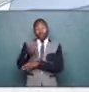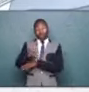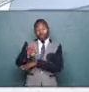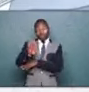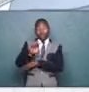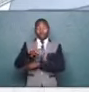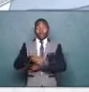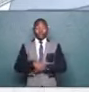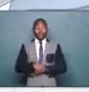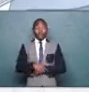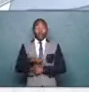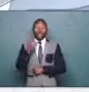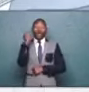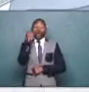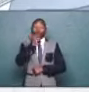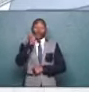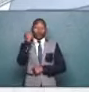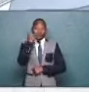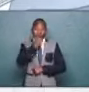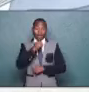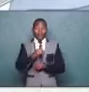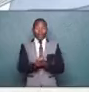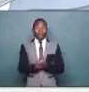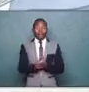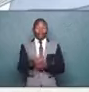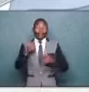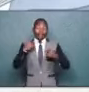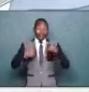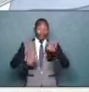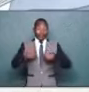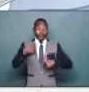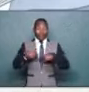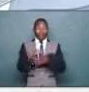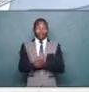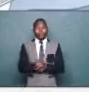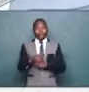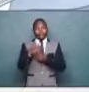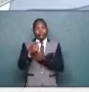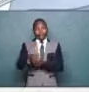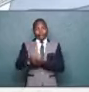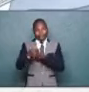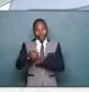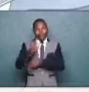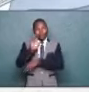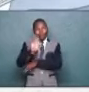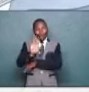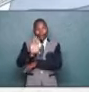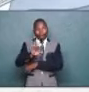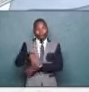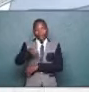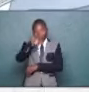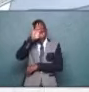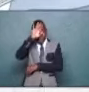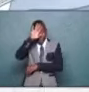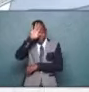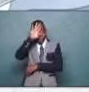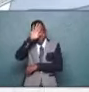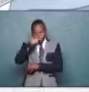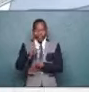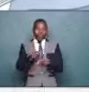City, Nkotakota, Nchisi, Salima, Deza,